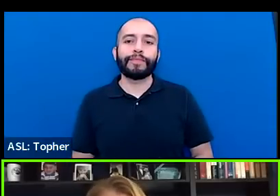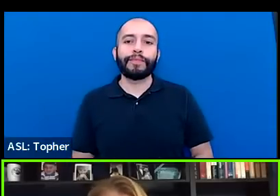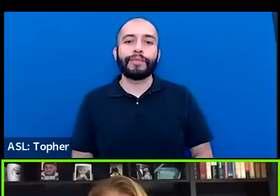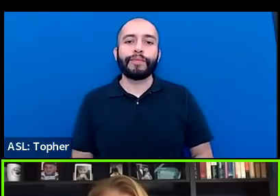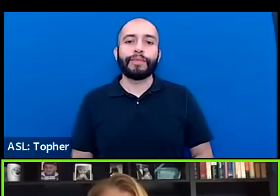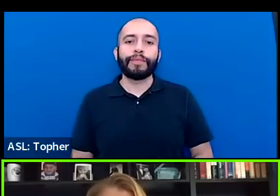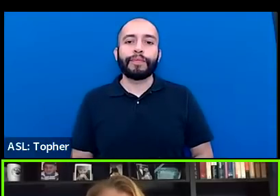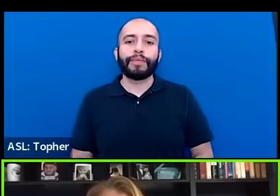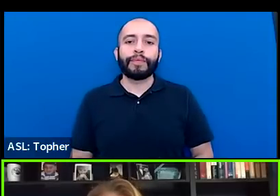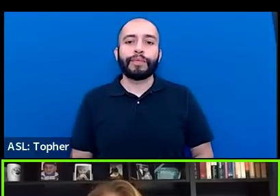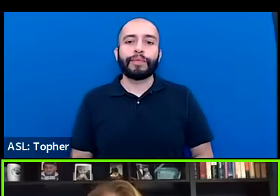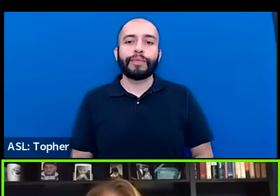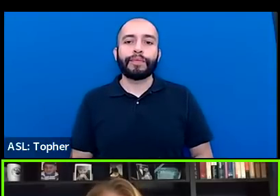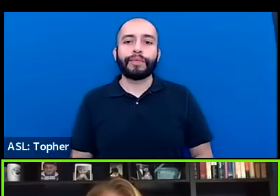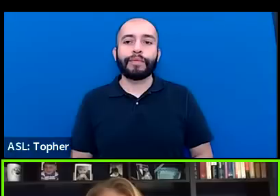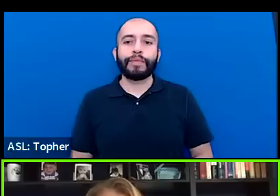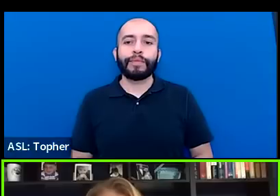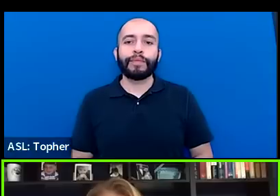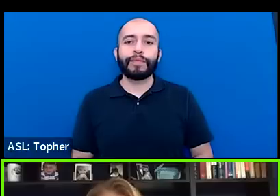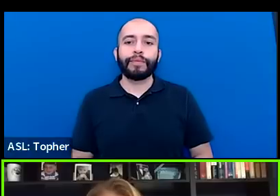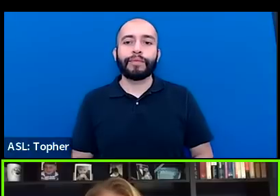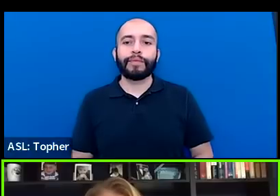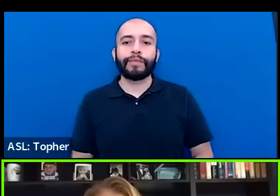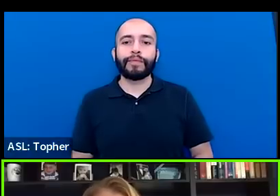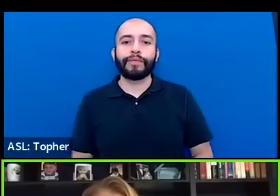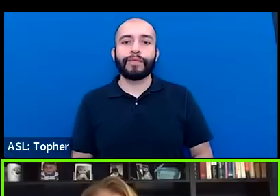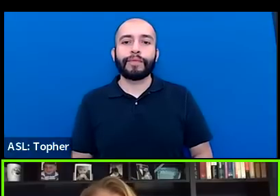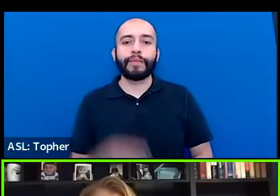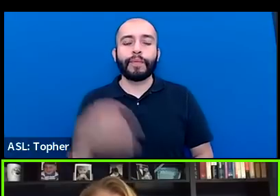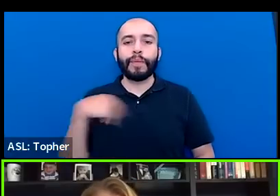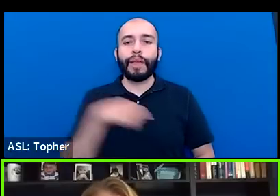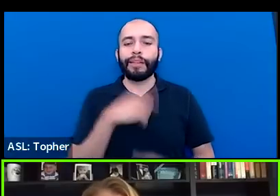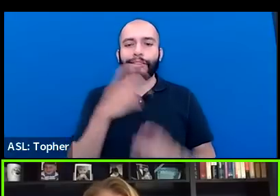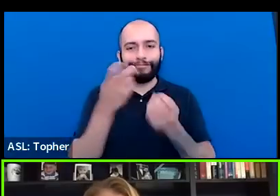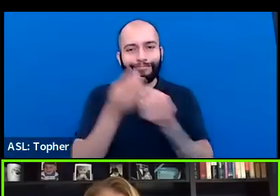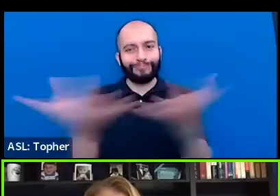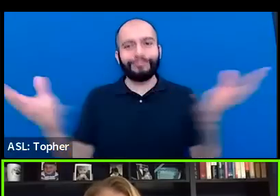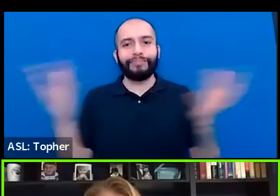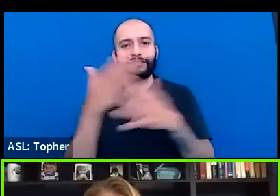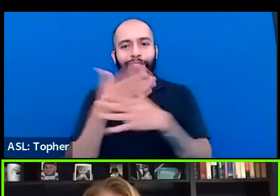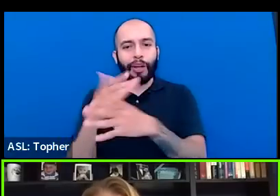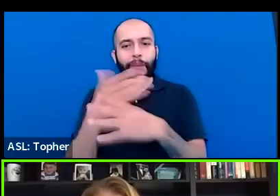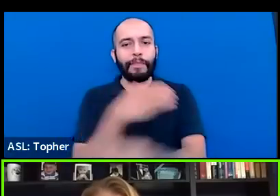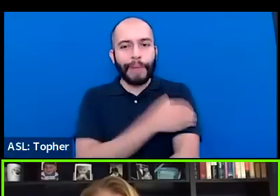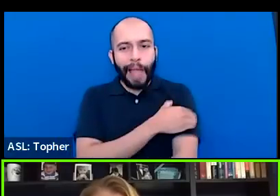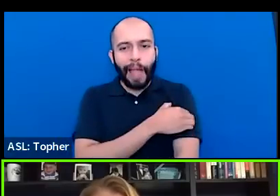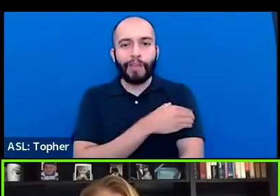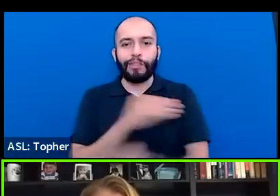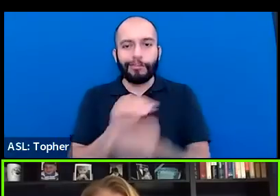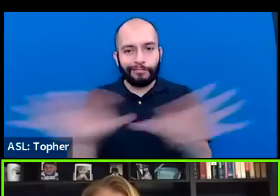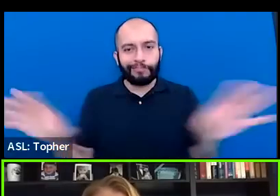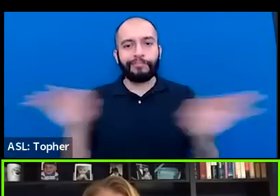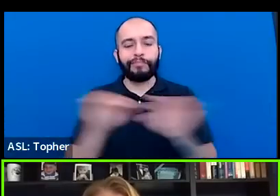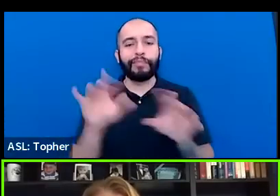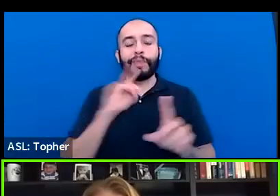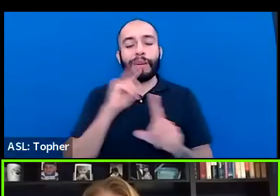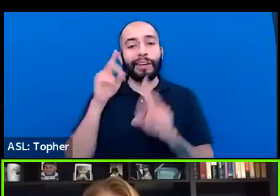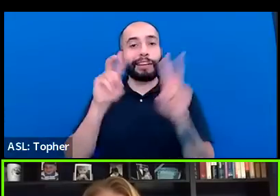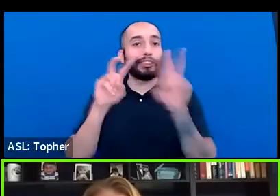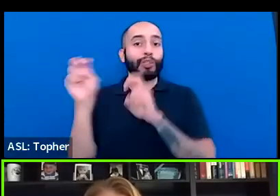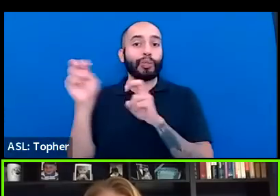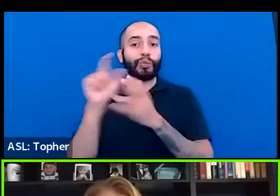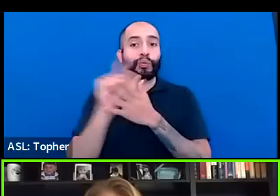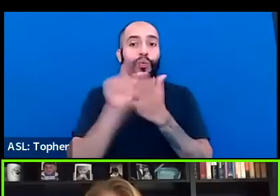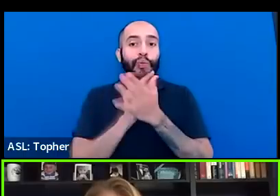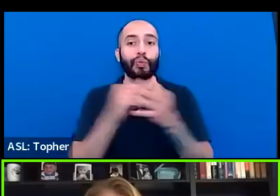handing it right to them. So I think the issue of jurisdiction is one of the issues that we really have to tackle, that we have to